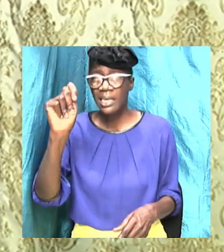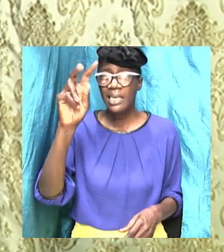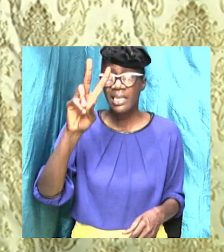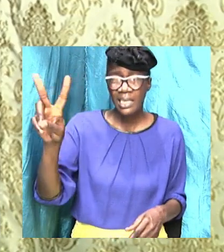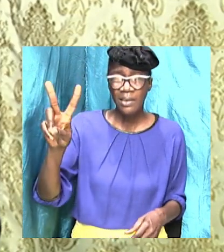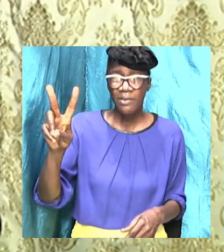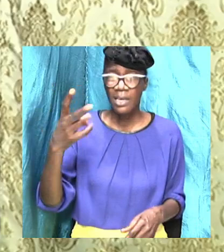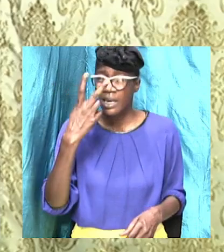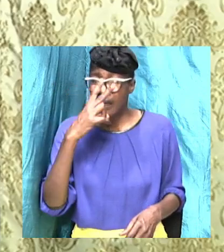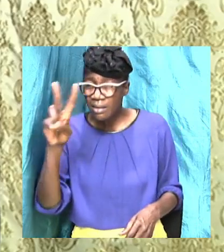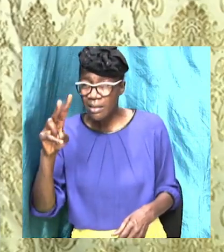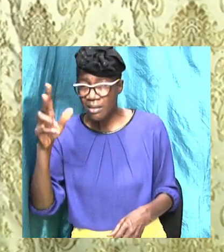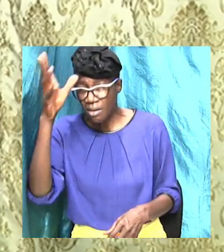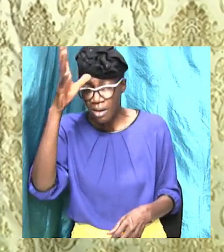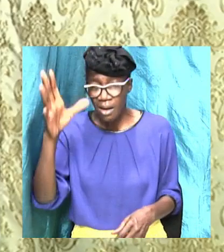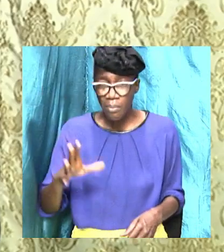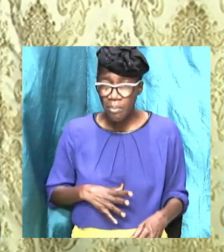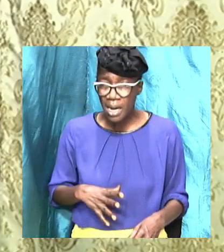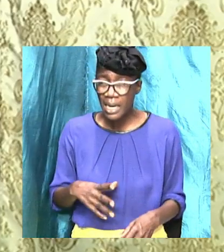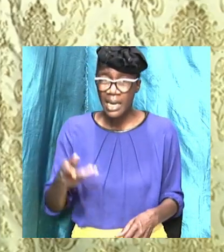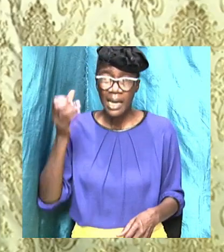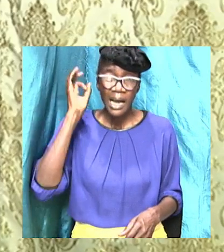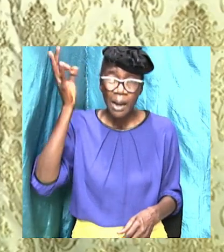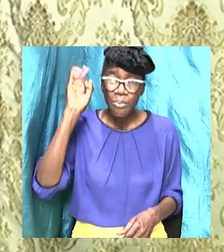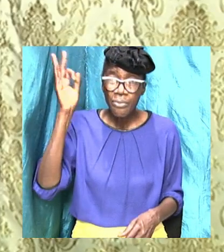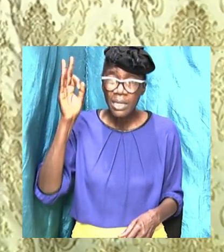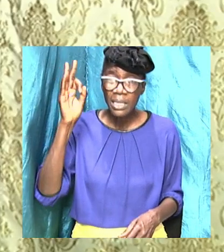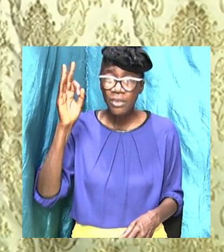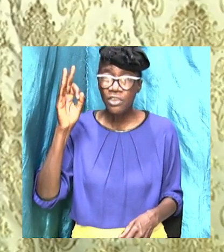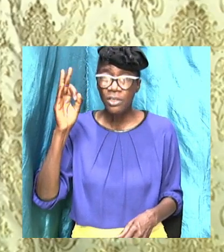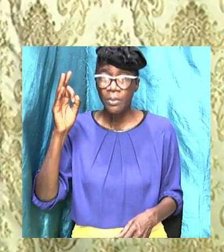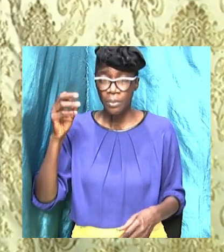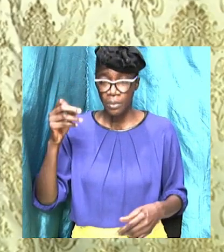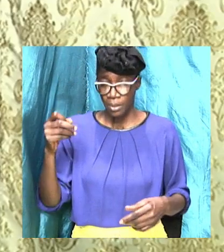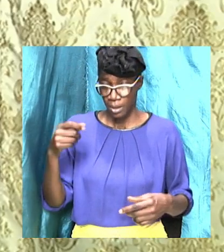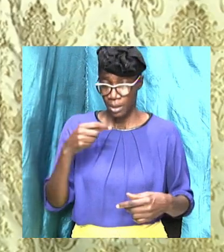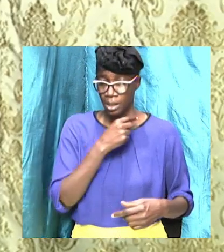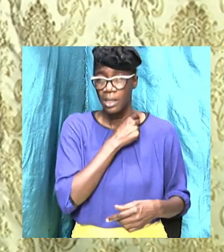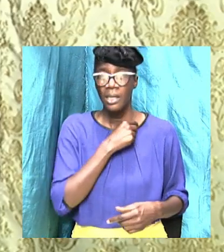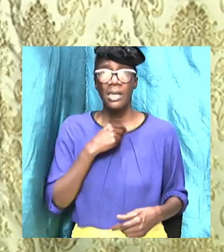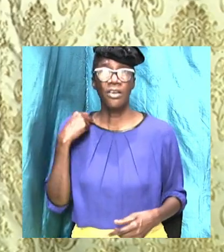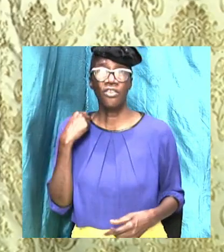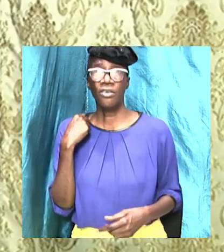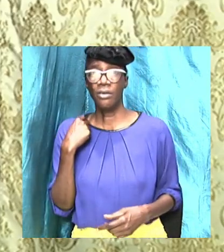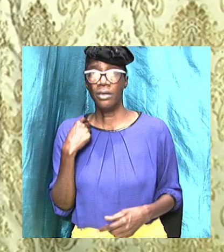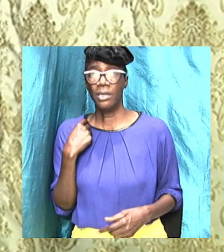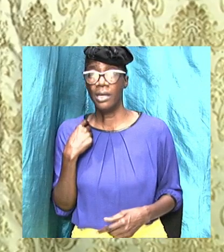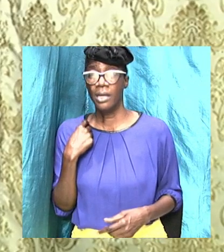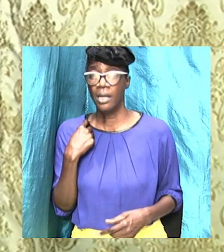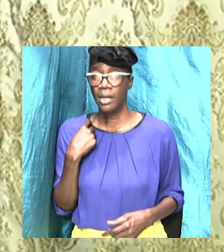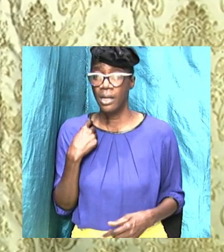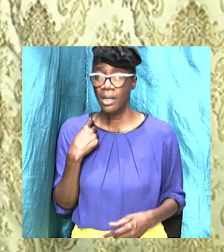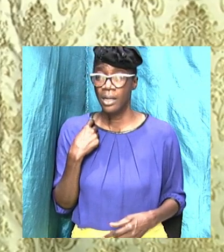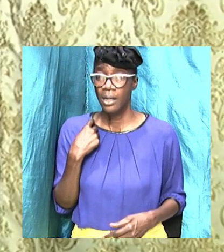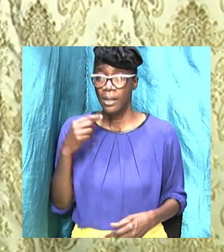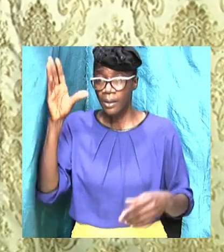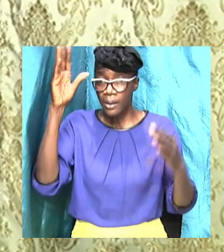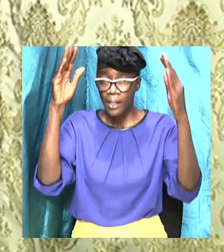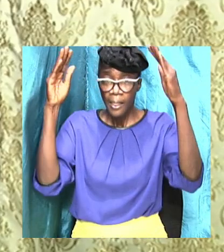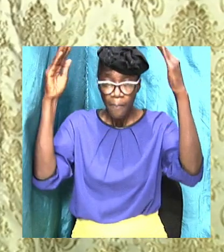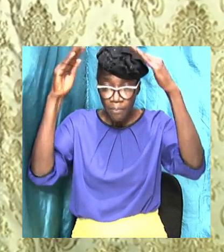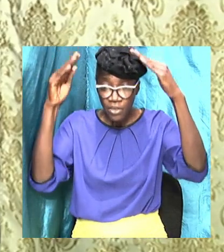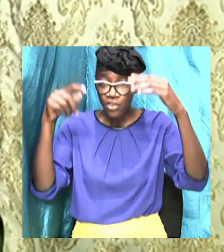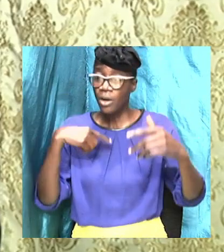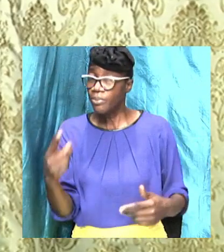t-shirt. I just can't, you know, that there was a man, Bishop Grissom, God bless him soul. You know him say, look here, from you coming to church, look like